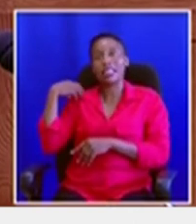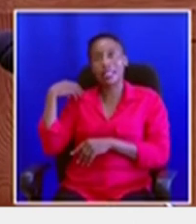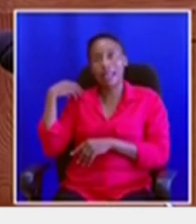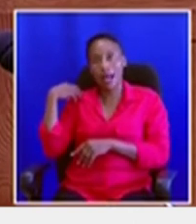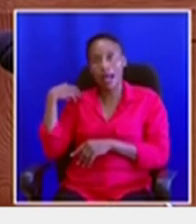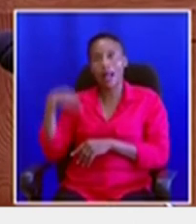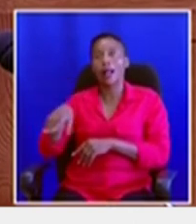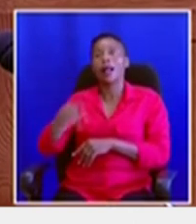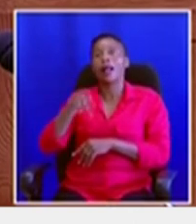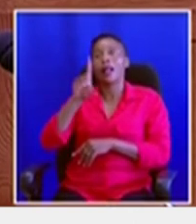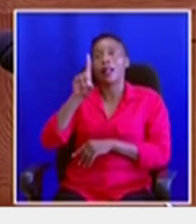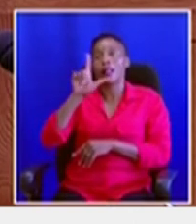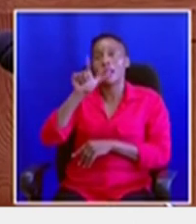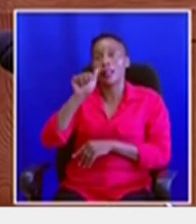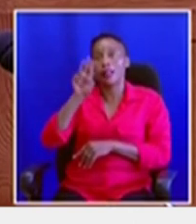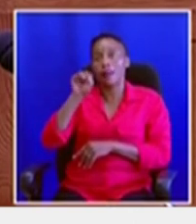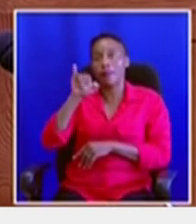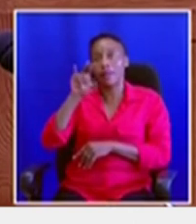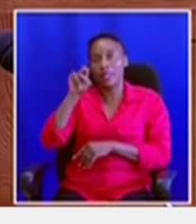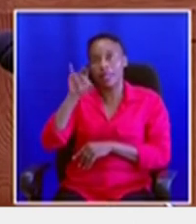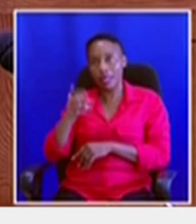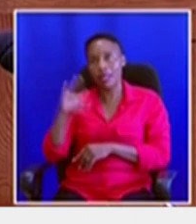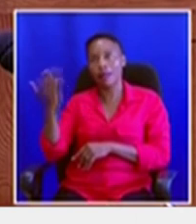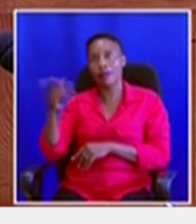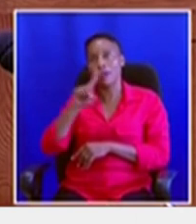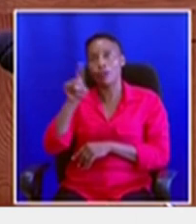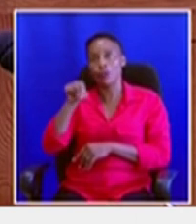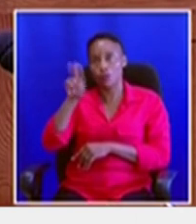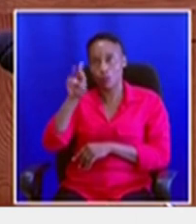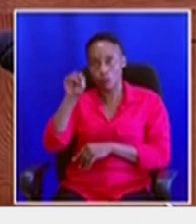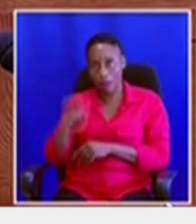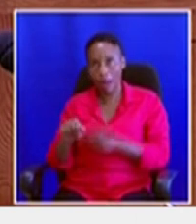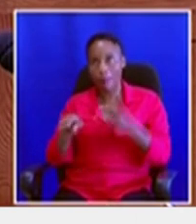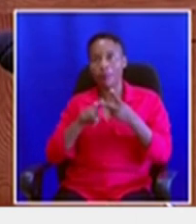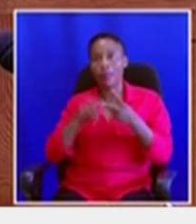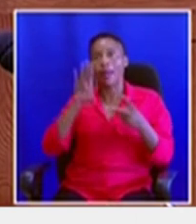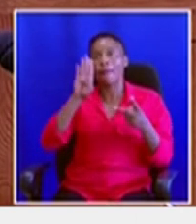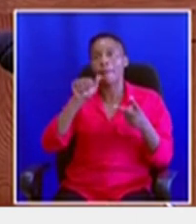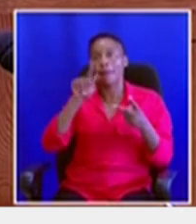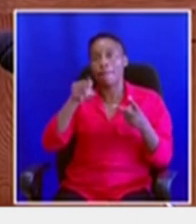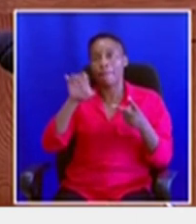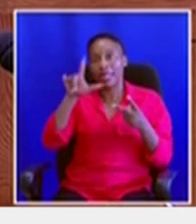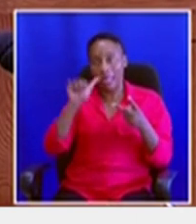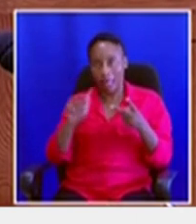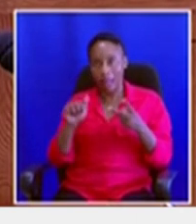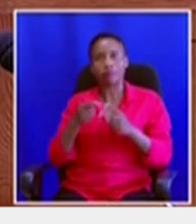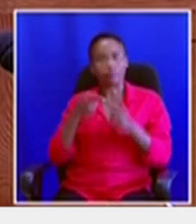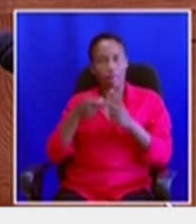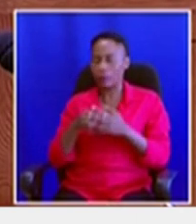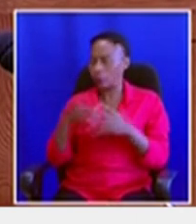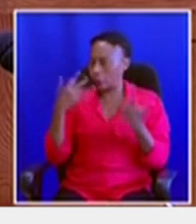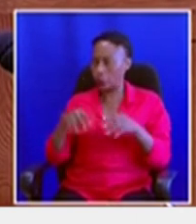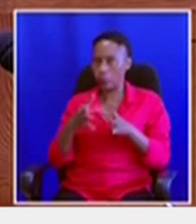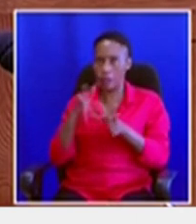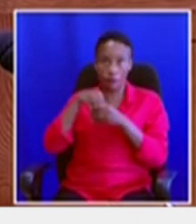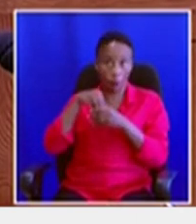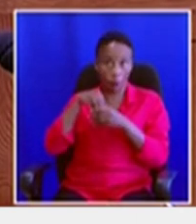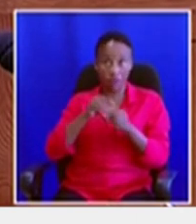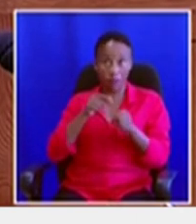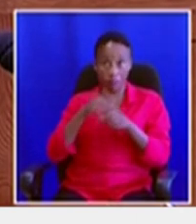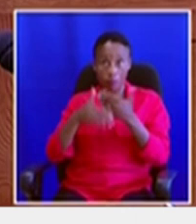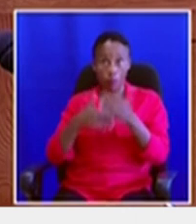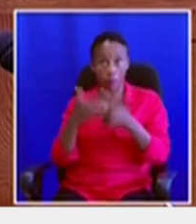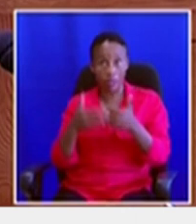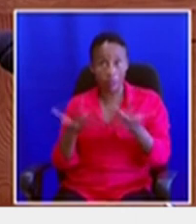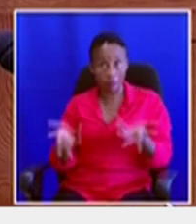Dlamini Zuma, Deputy Minister Mbapela also got involved in this whole process. And where there has